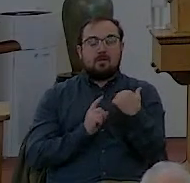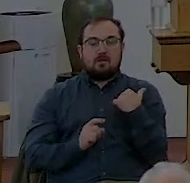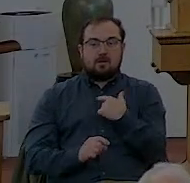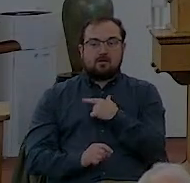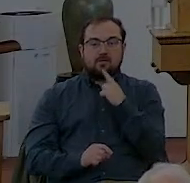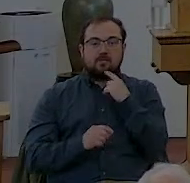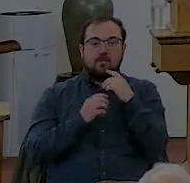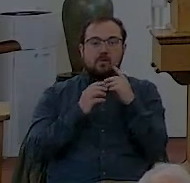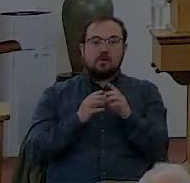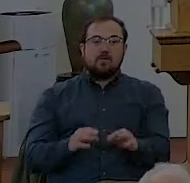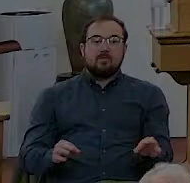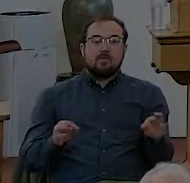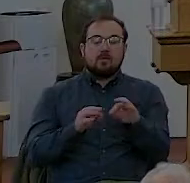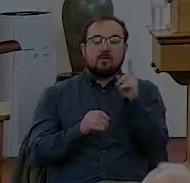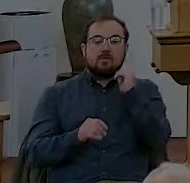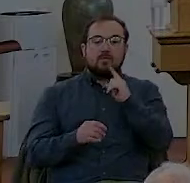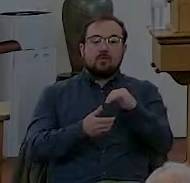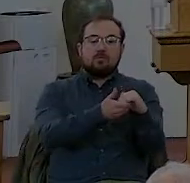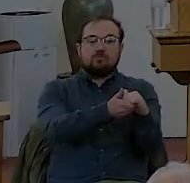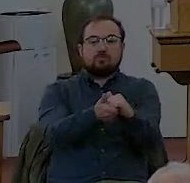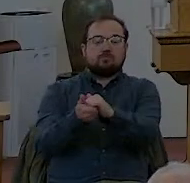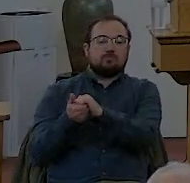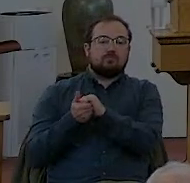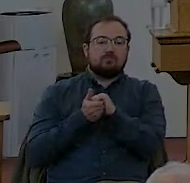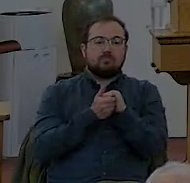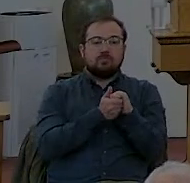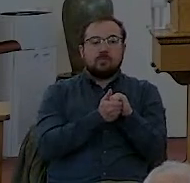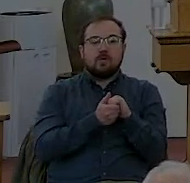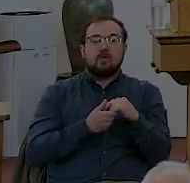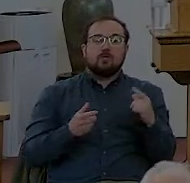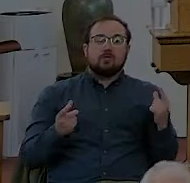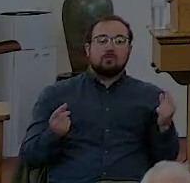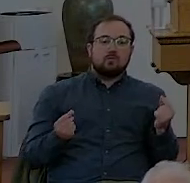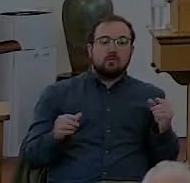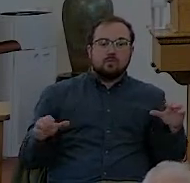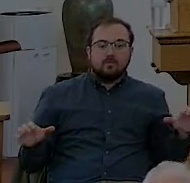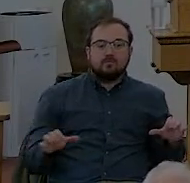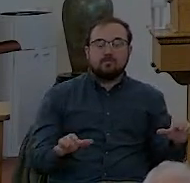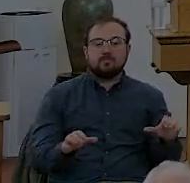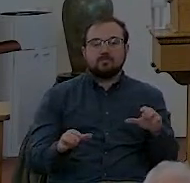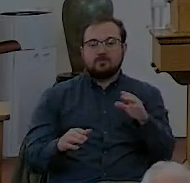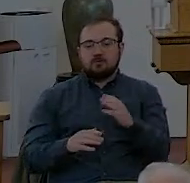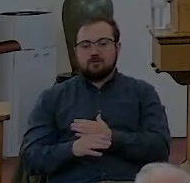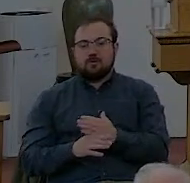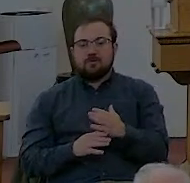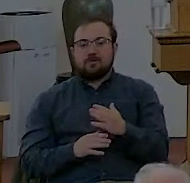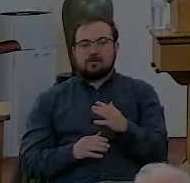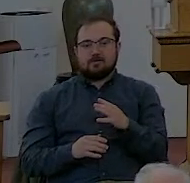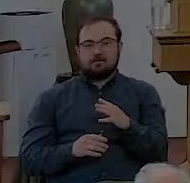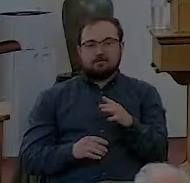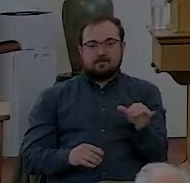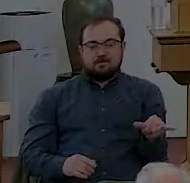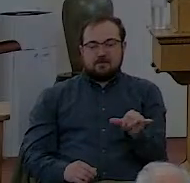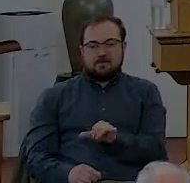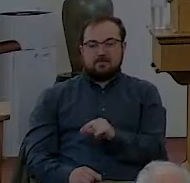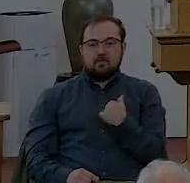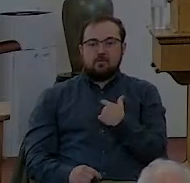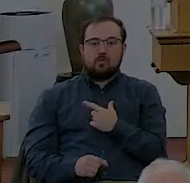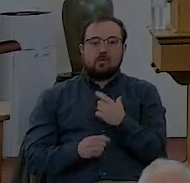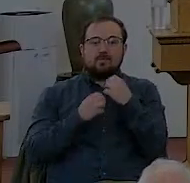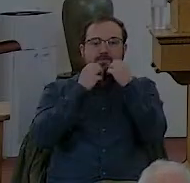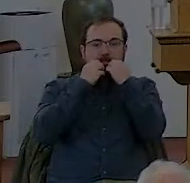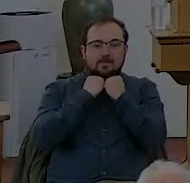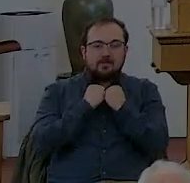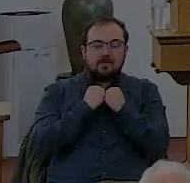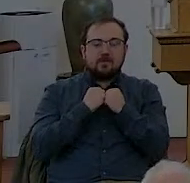value of comradeship, of doing and sharing alike. May we cherish friendship as one of thy